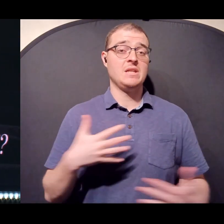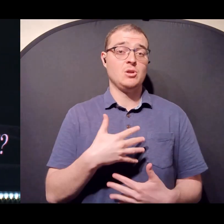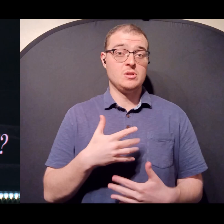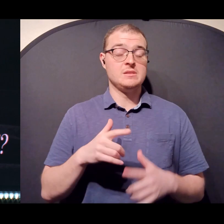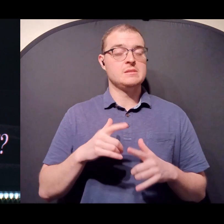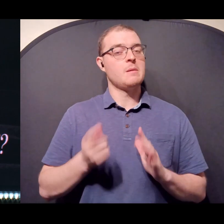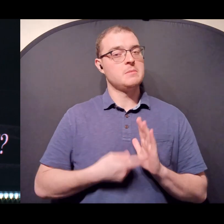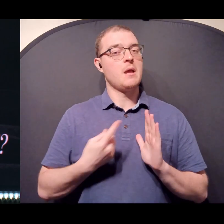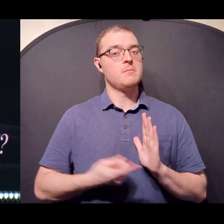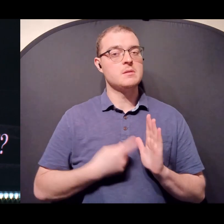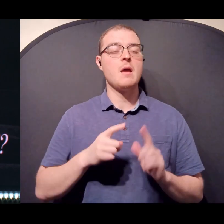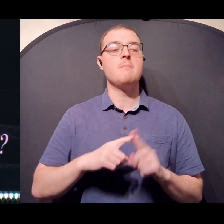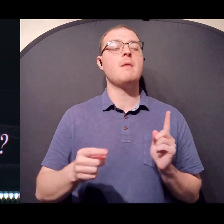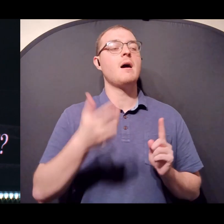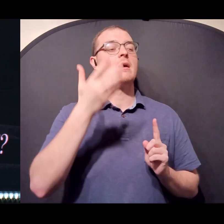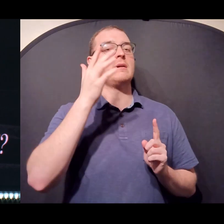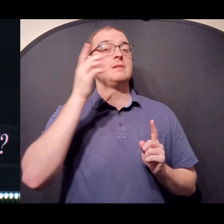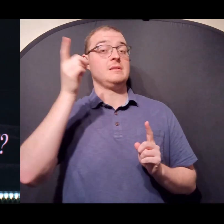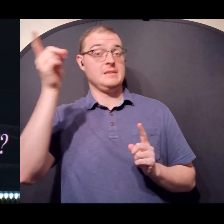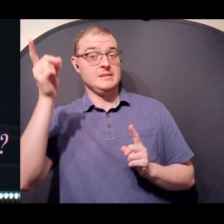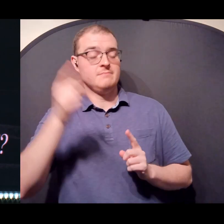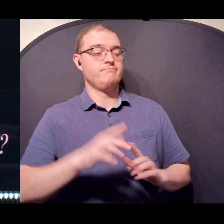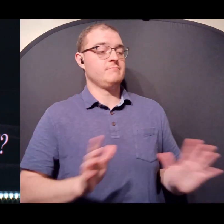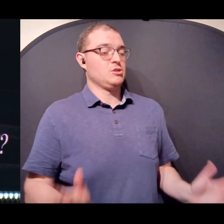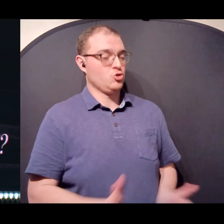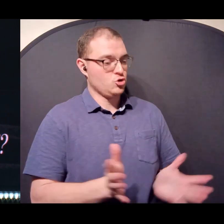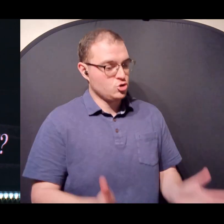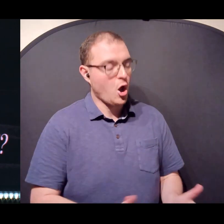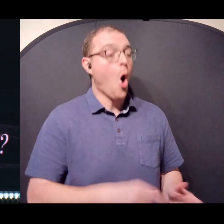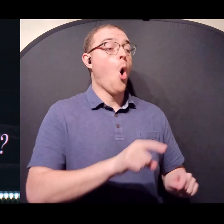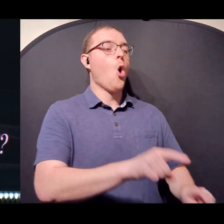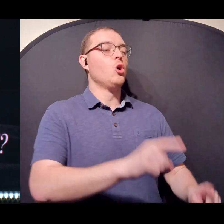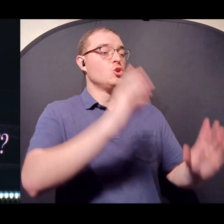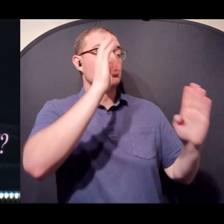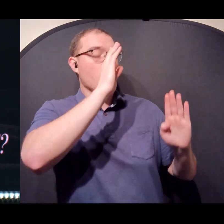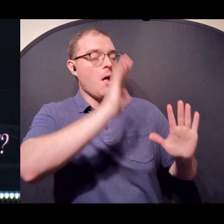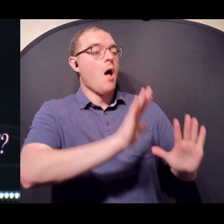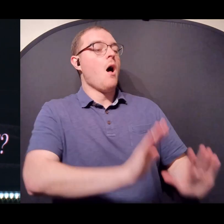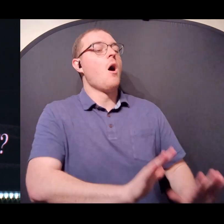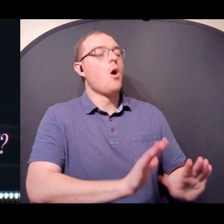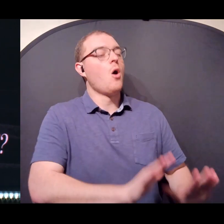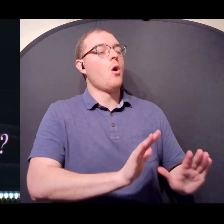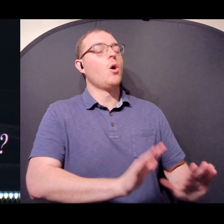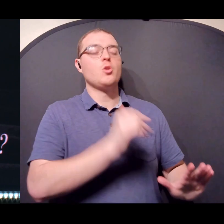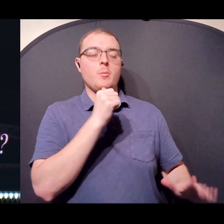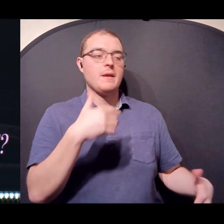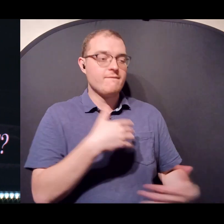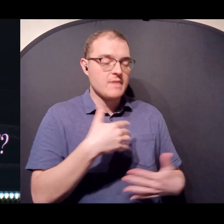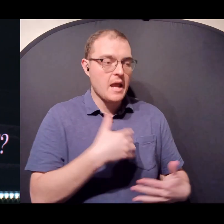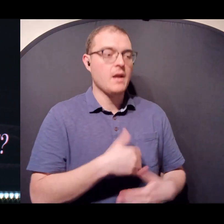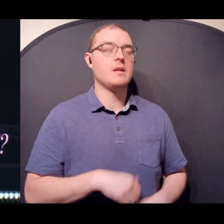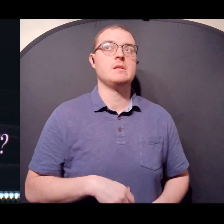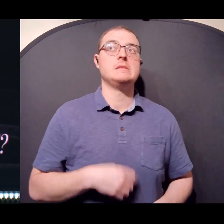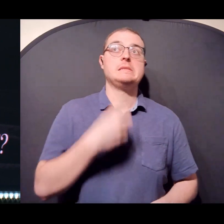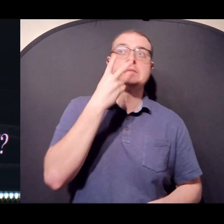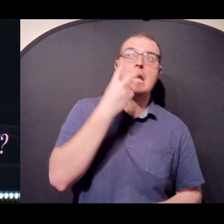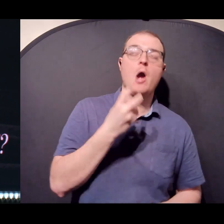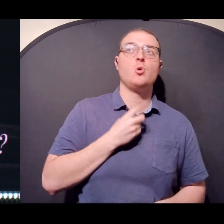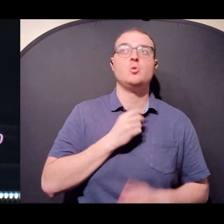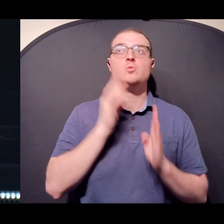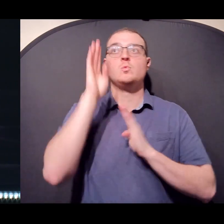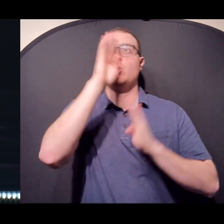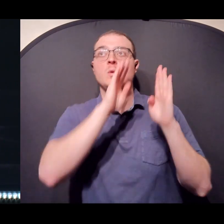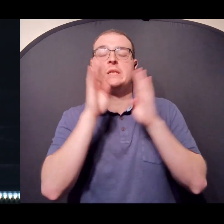fear sometimes. But he begins to encourage her. She's greatly troubled. She's got fear. She hears the message.